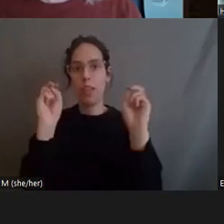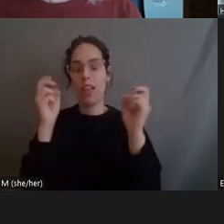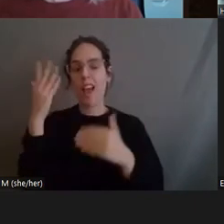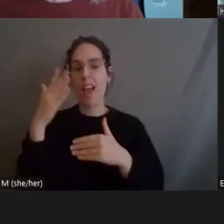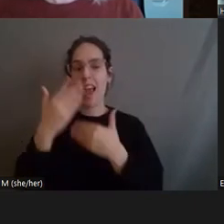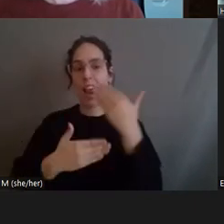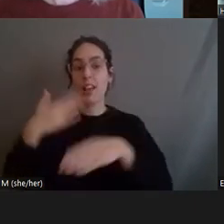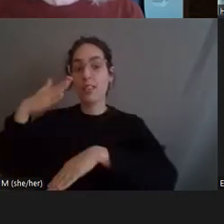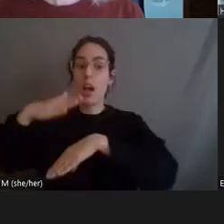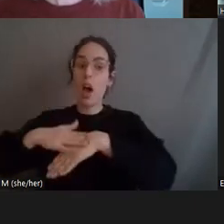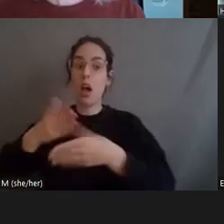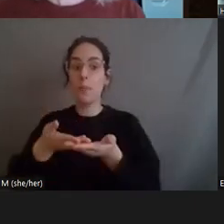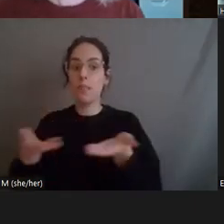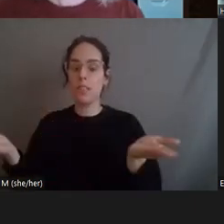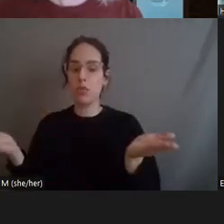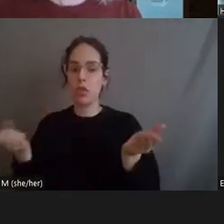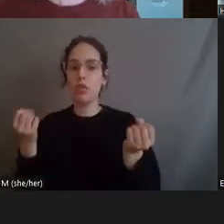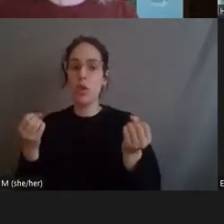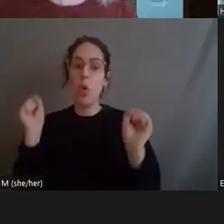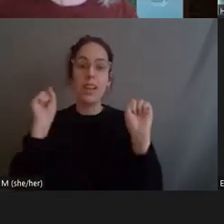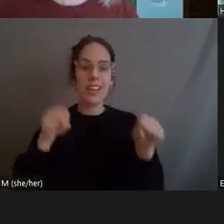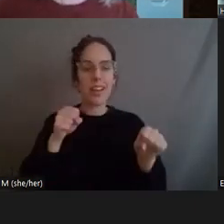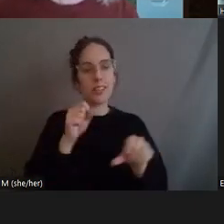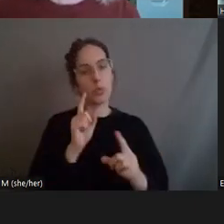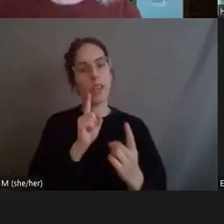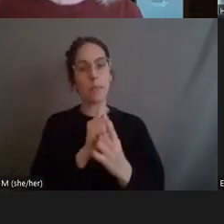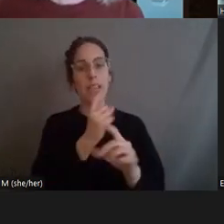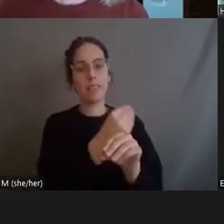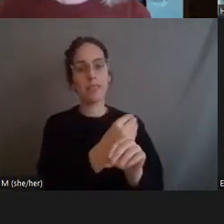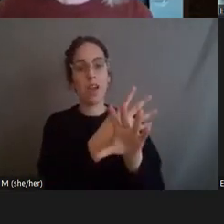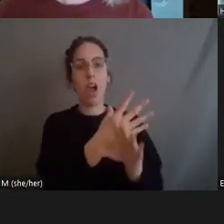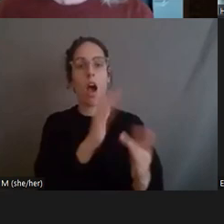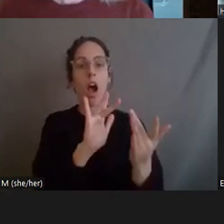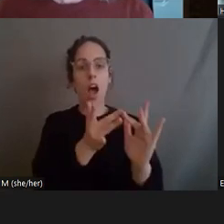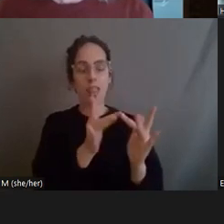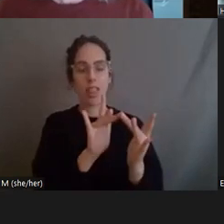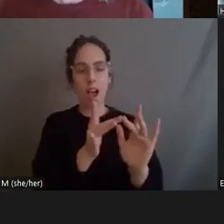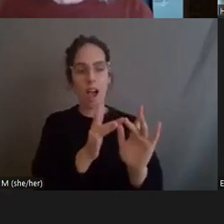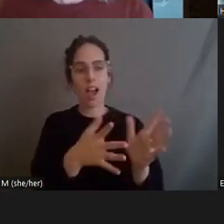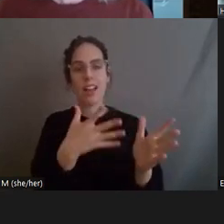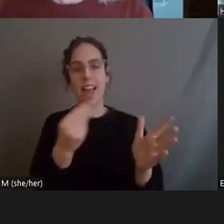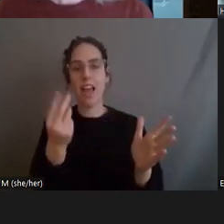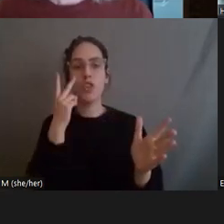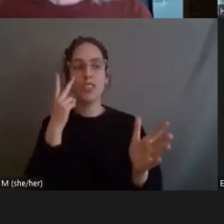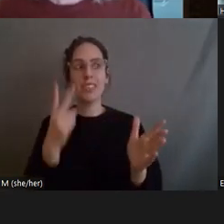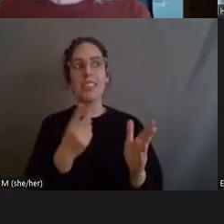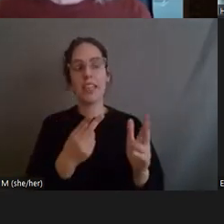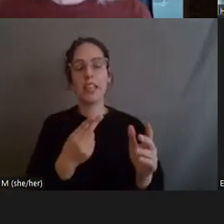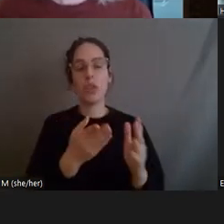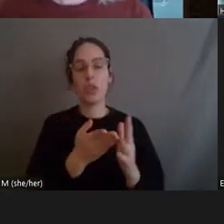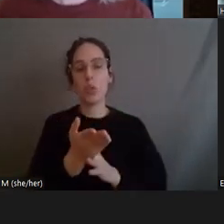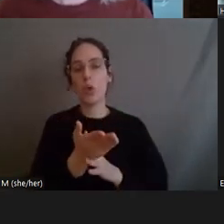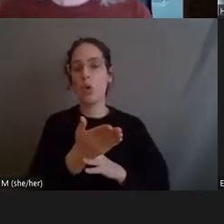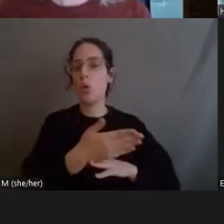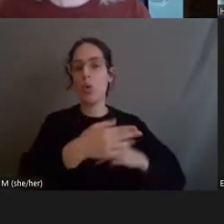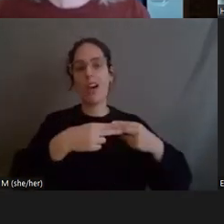representation is in a digital format in the slideshow representation, we are really excited that